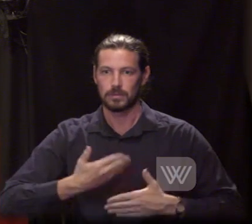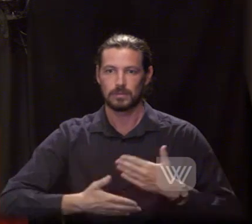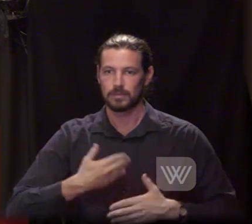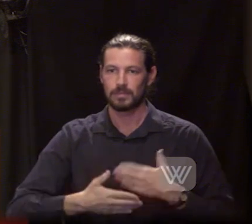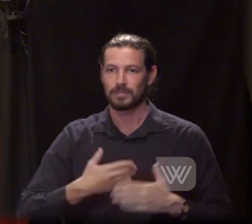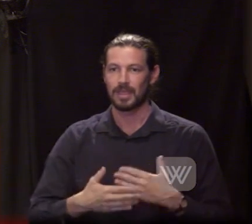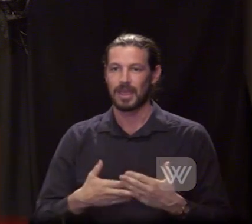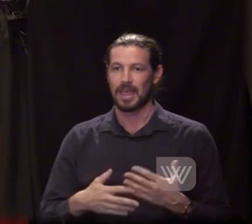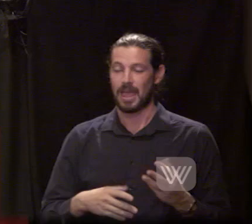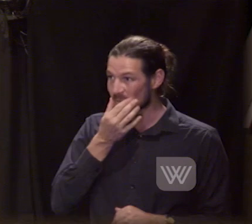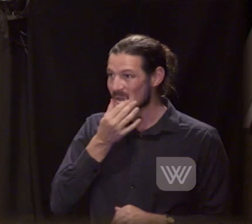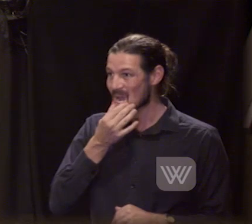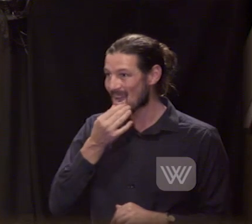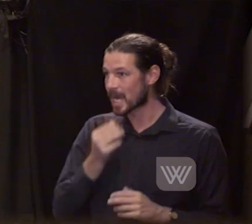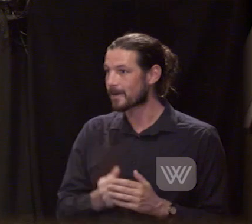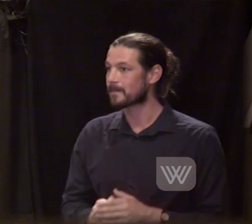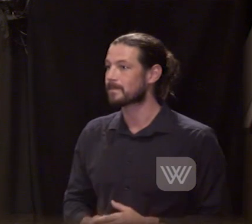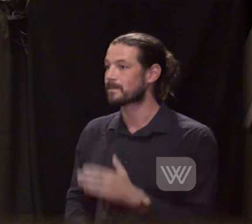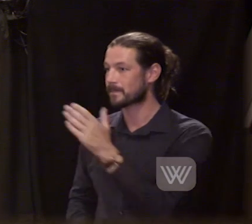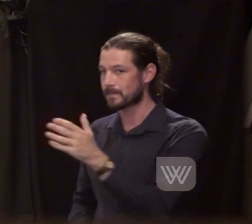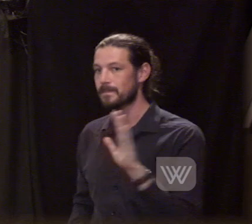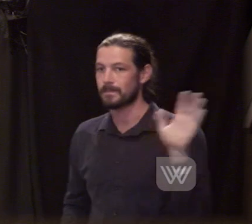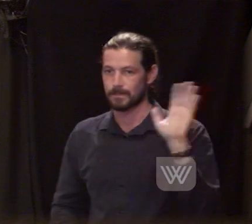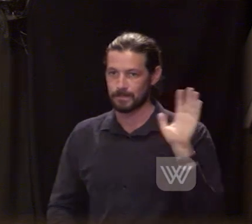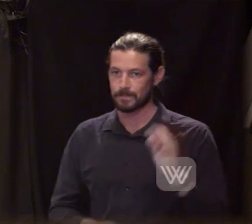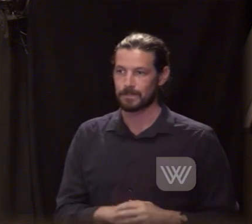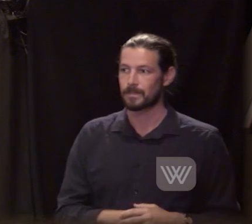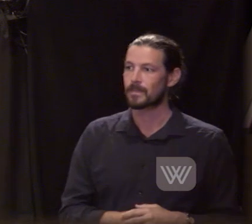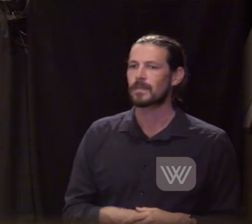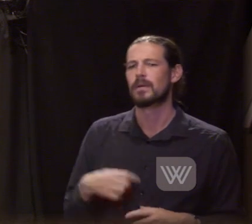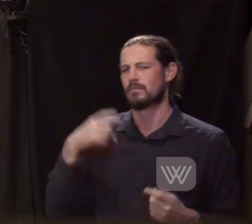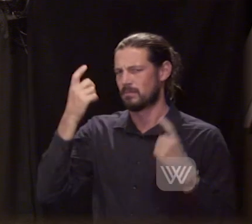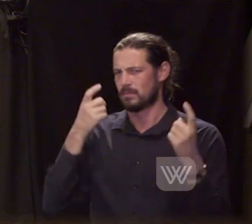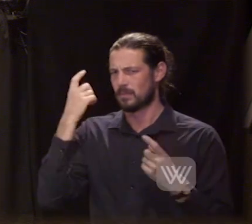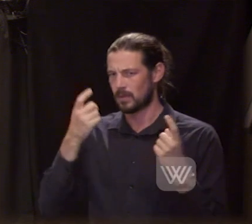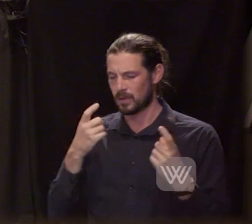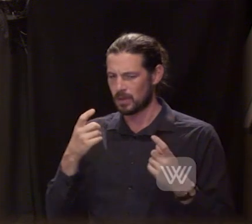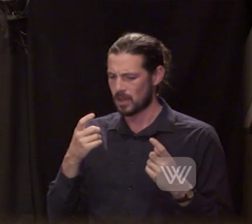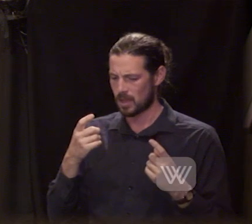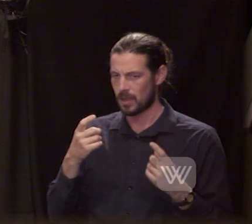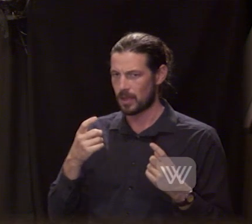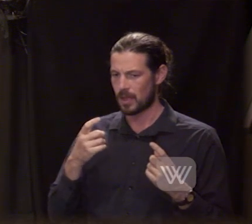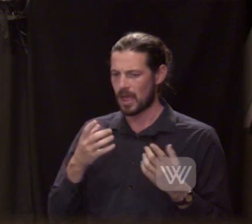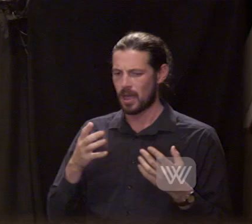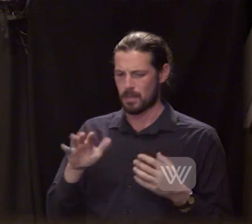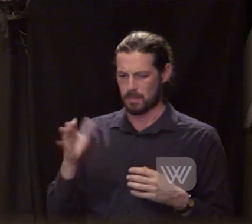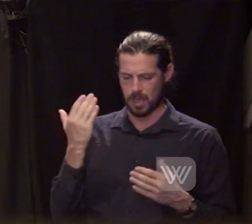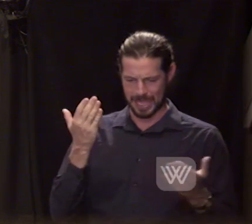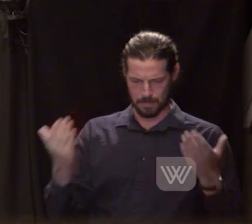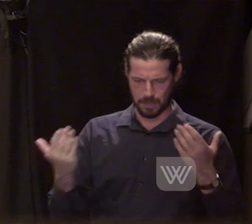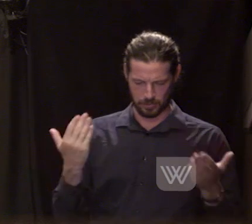just flew by before we knew it. Hi there. I'm just wondering, has there been a comparison done with people